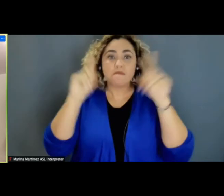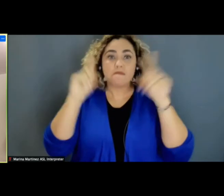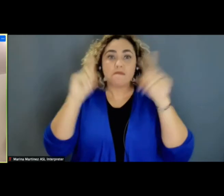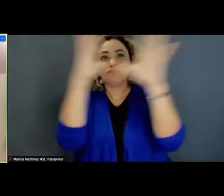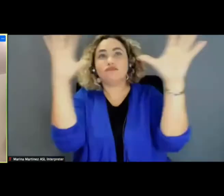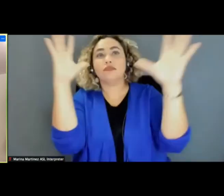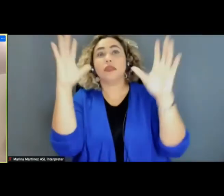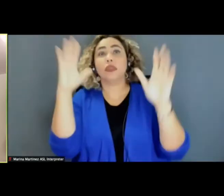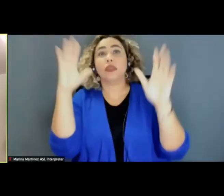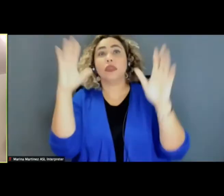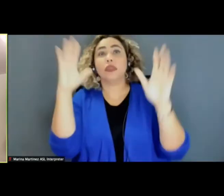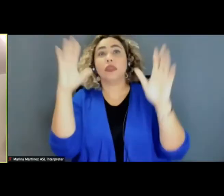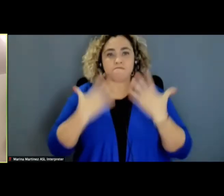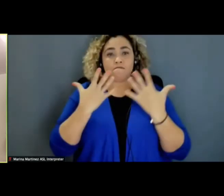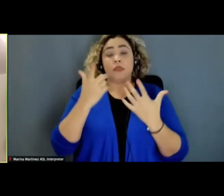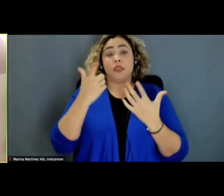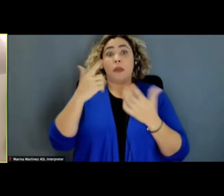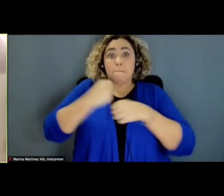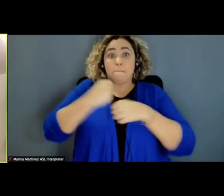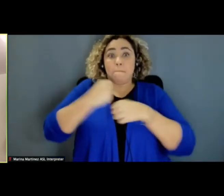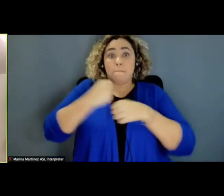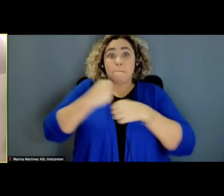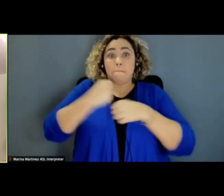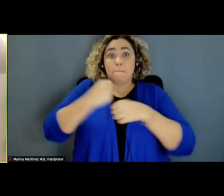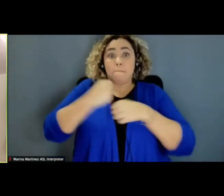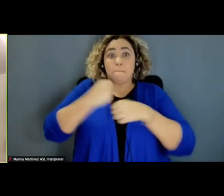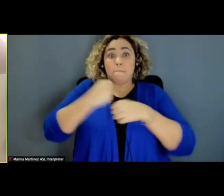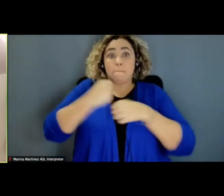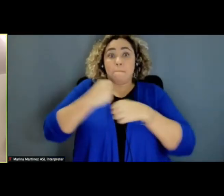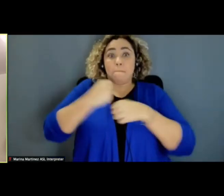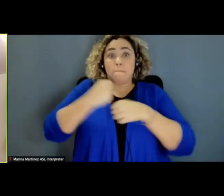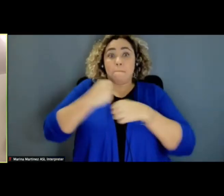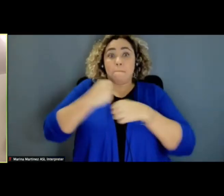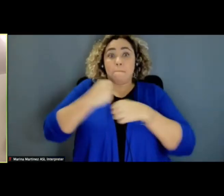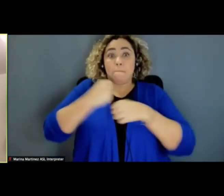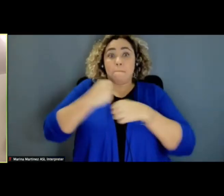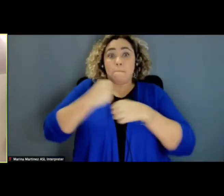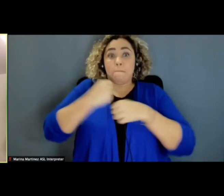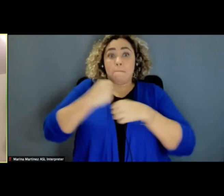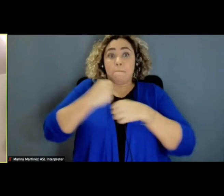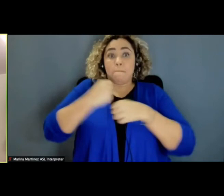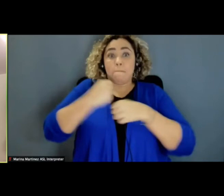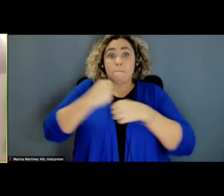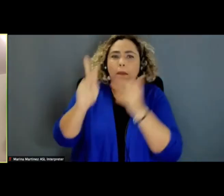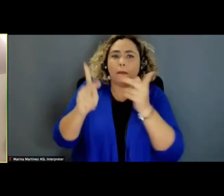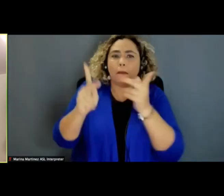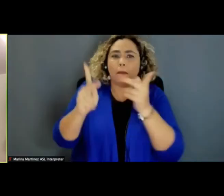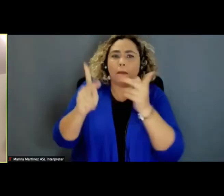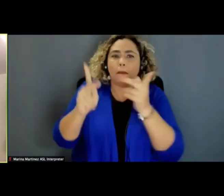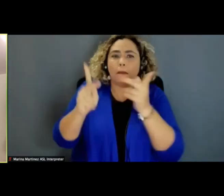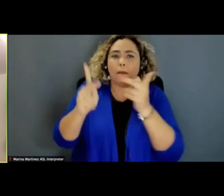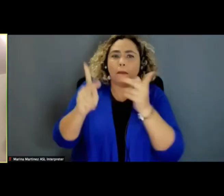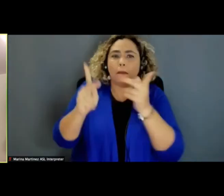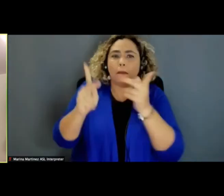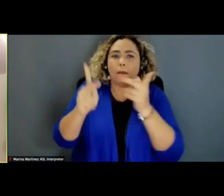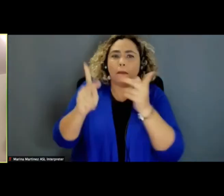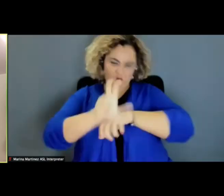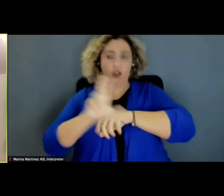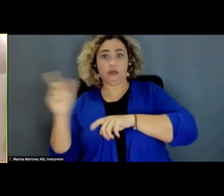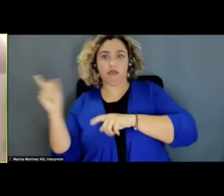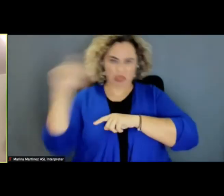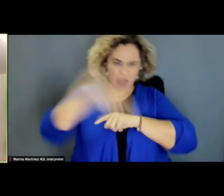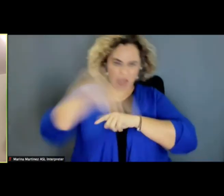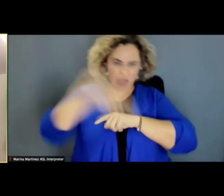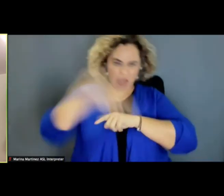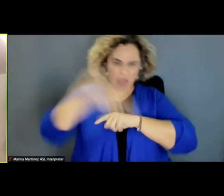energy to making the history that led to this moment. Some were brought here against their will. Some were drawn